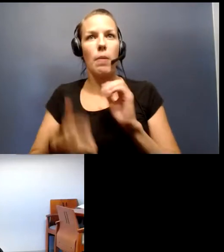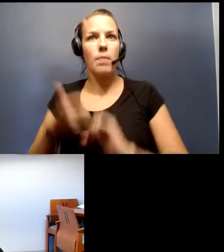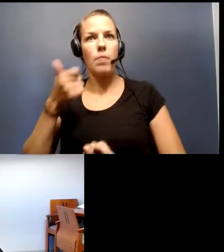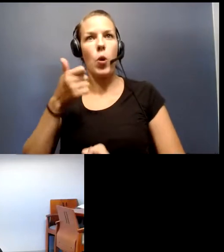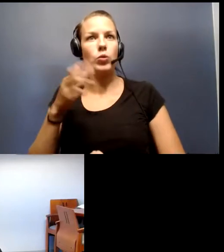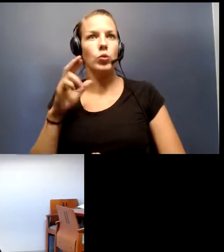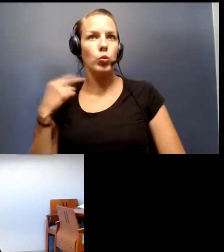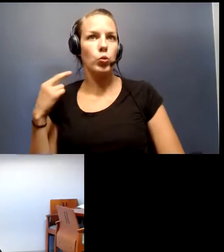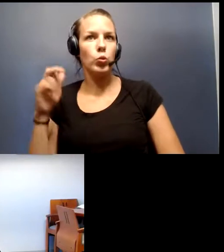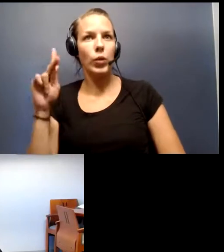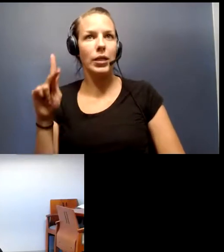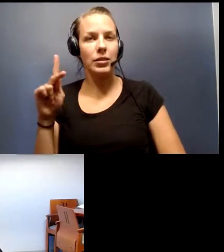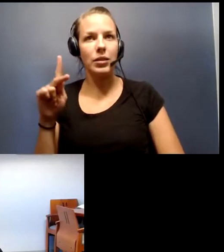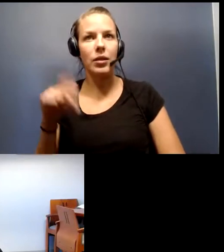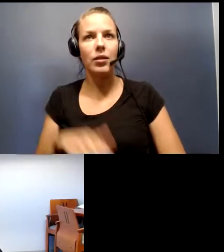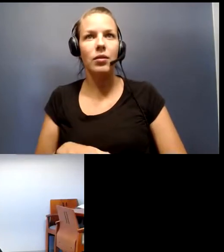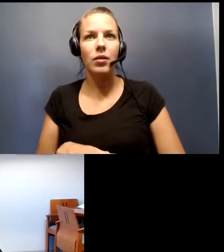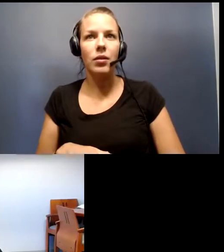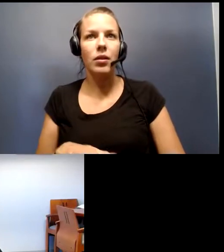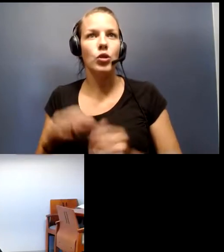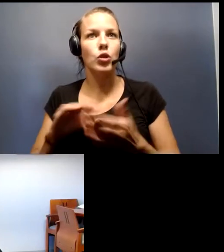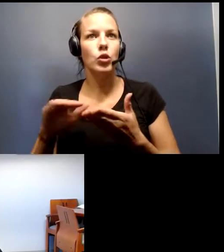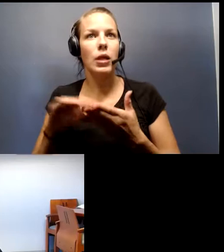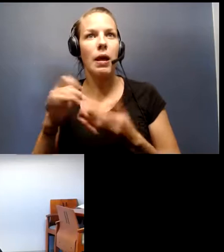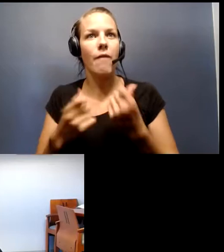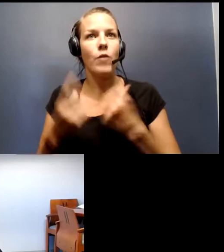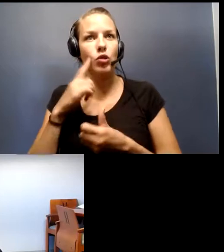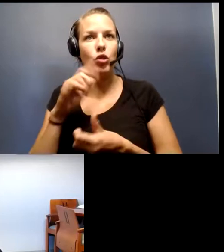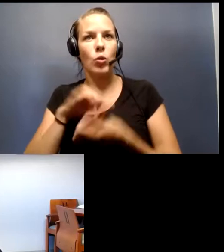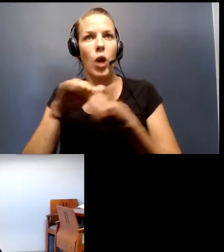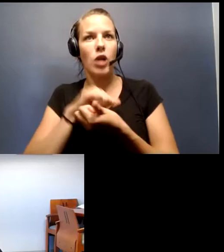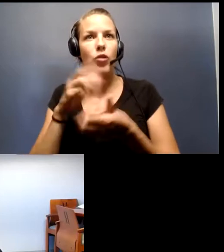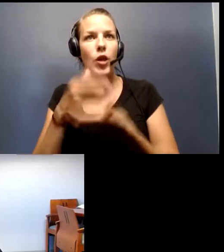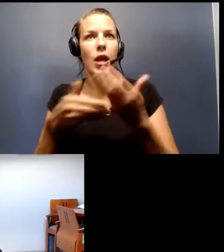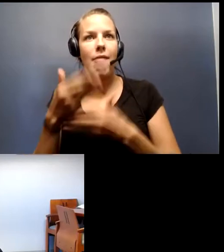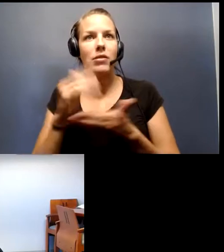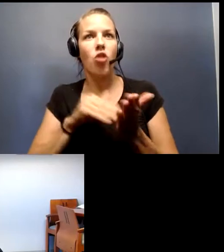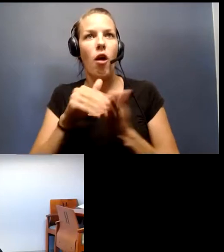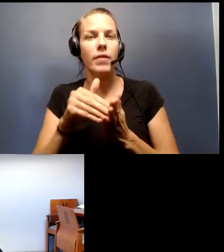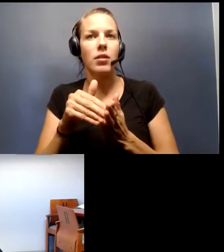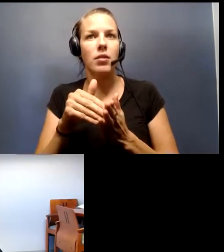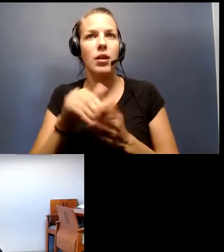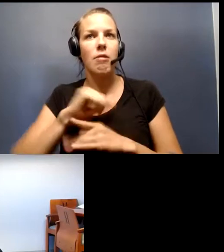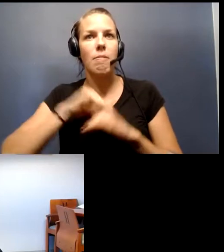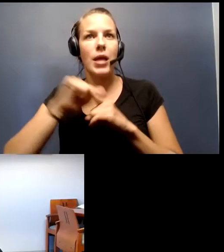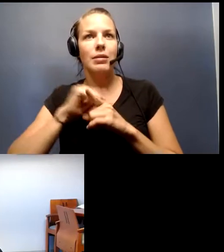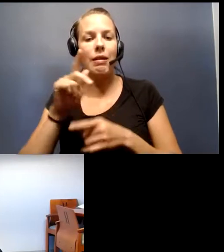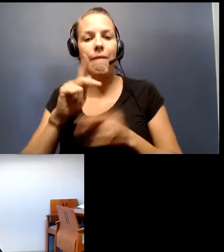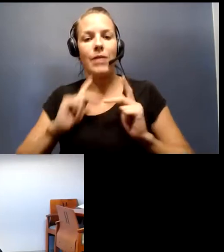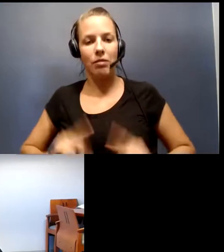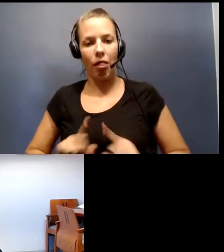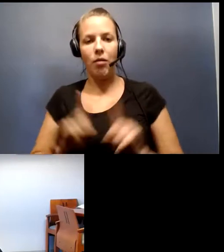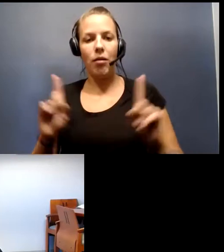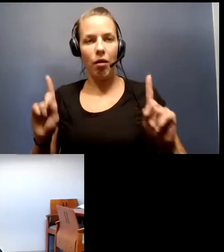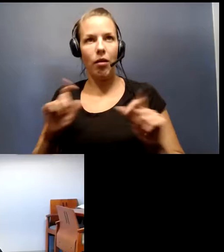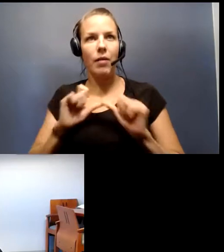risk. Excuse me. Everyone should wash their hands often Practice physical distancing by